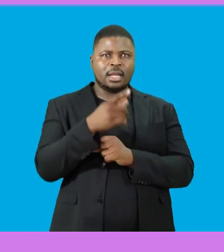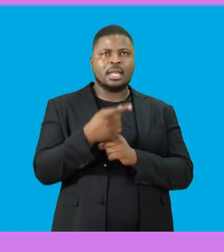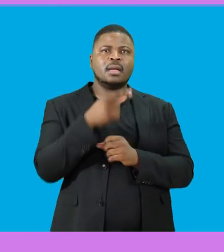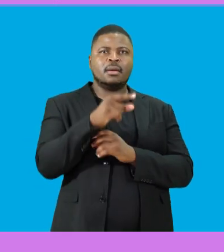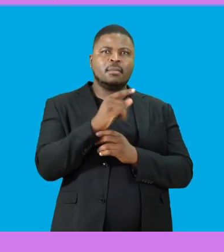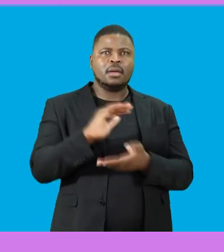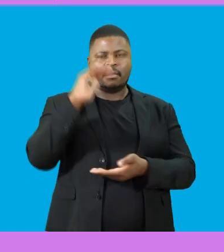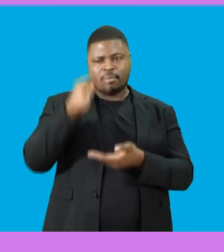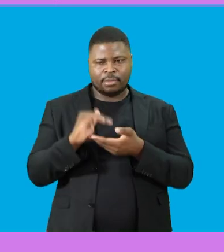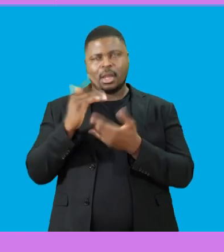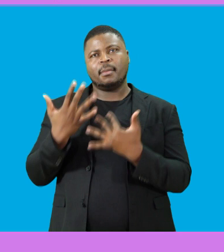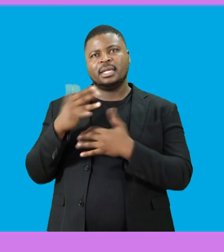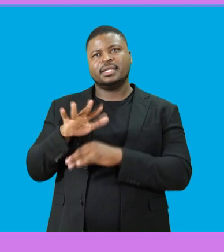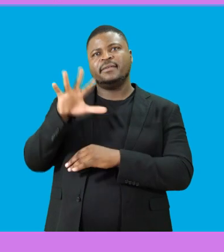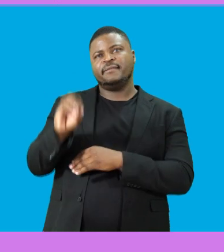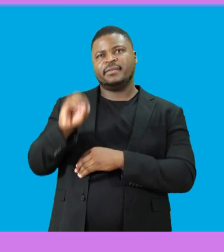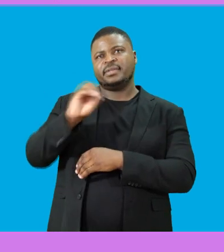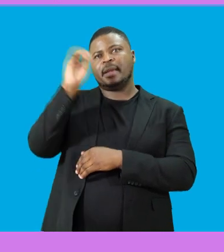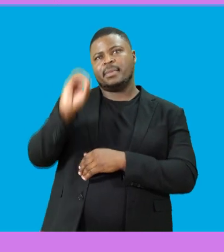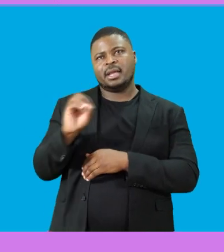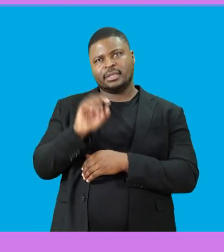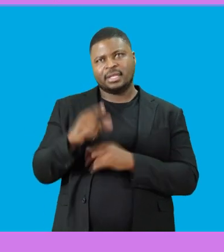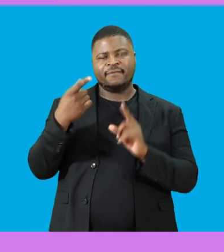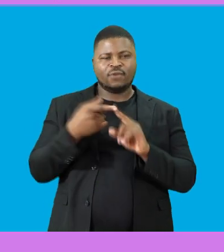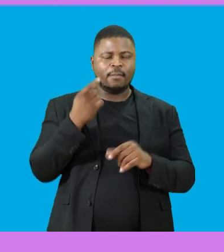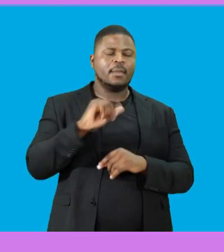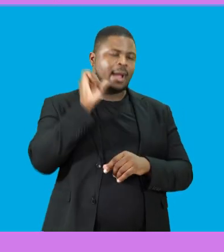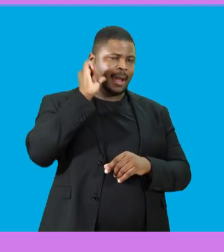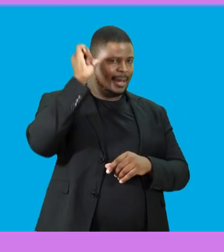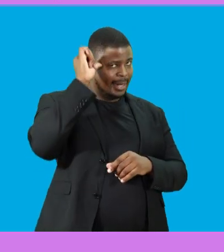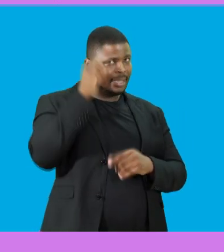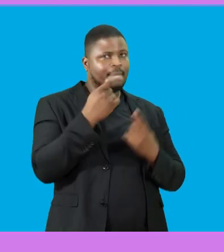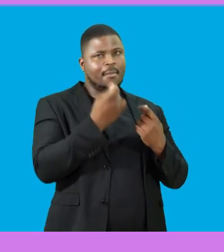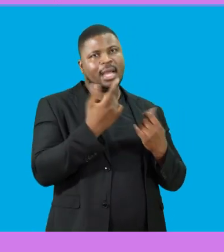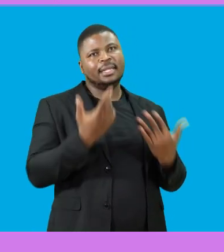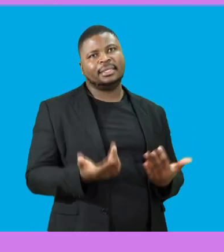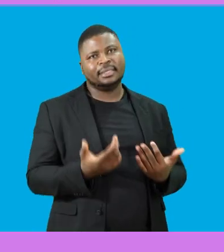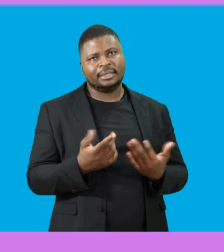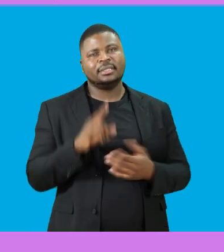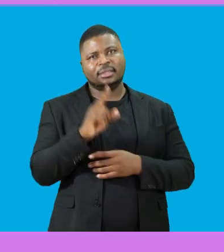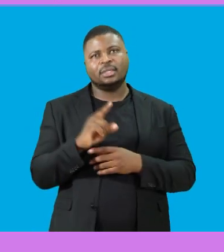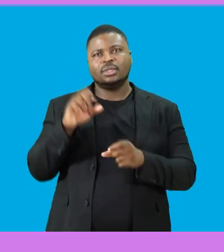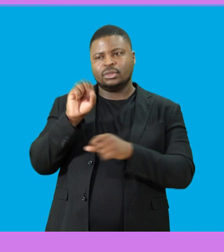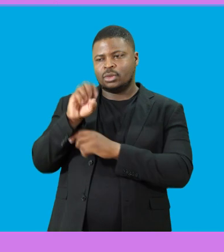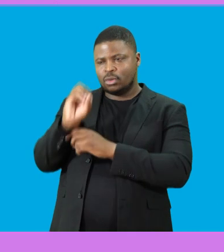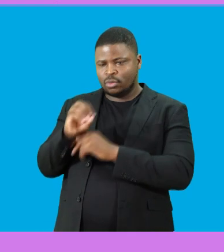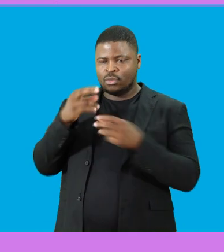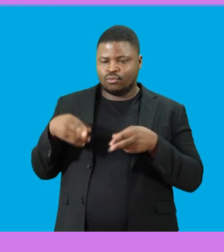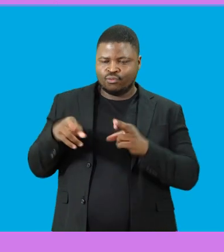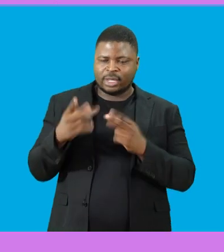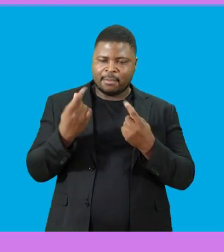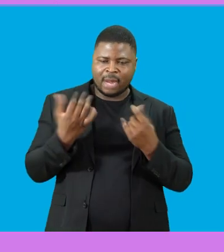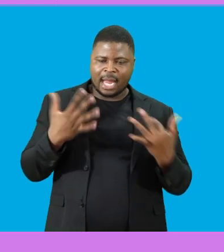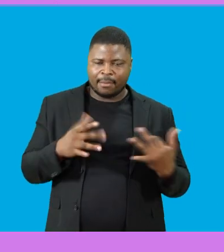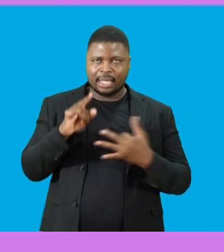old will be discounted 50% off the adult fare. So the tourist fares and routes are